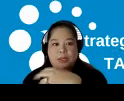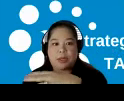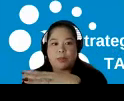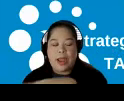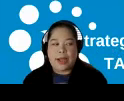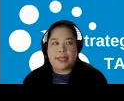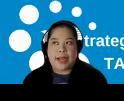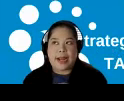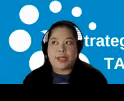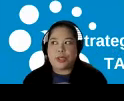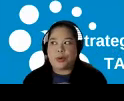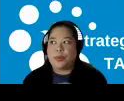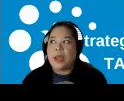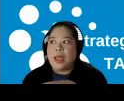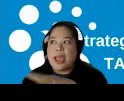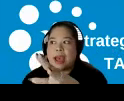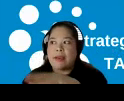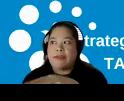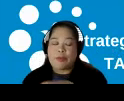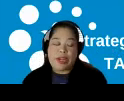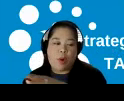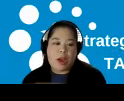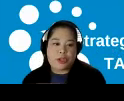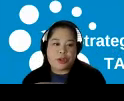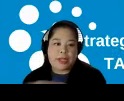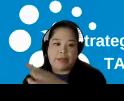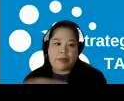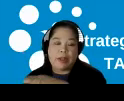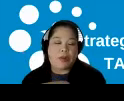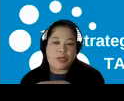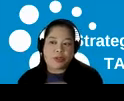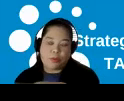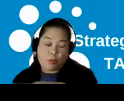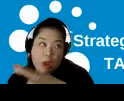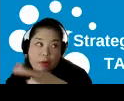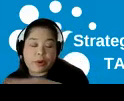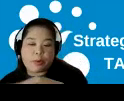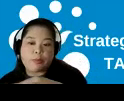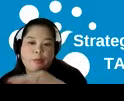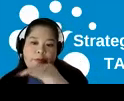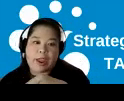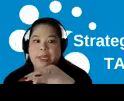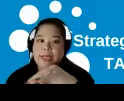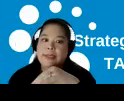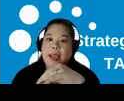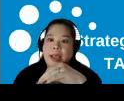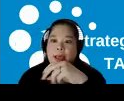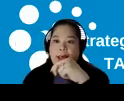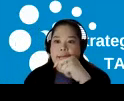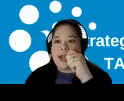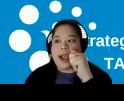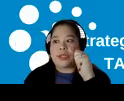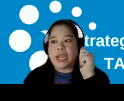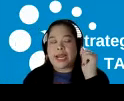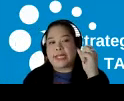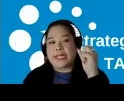that actually decided to have free washer, like a free laundry room for families.